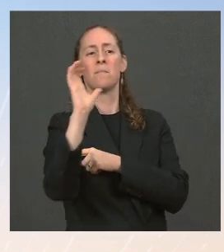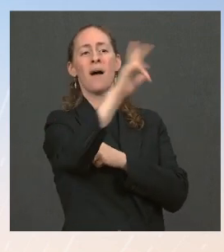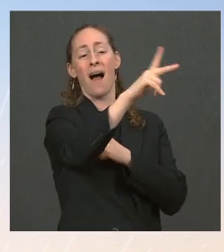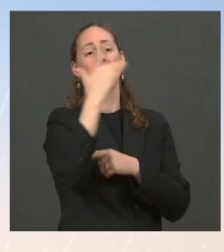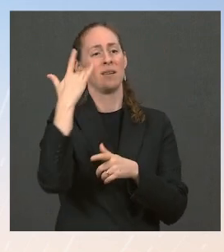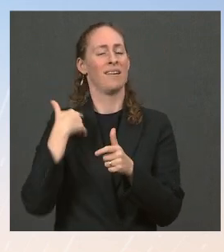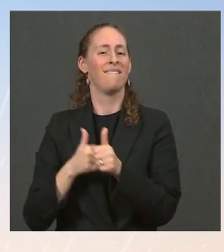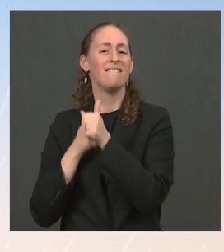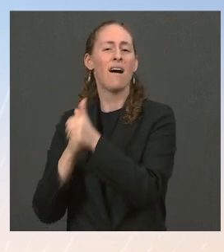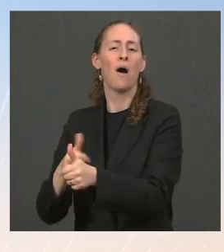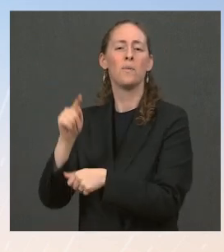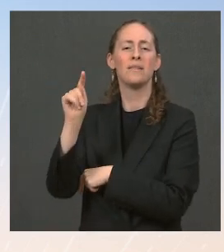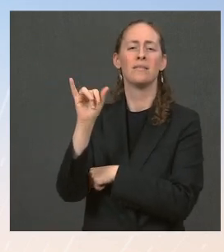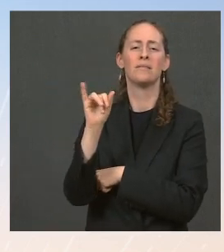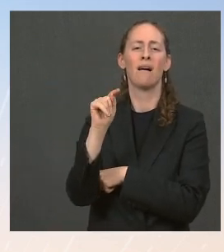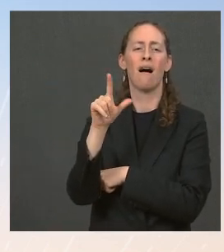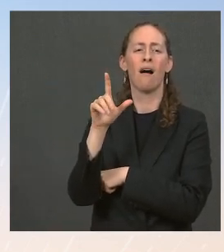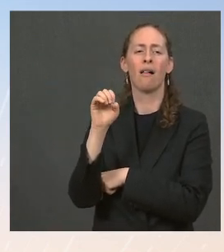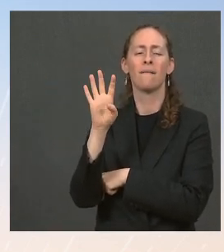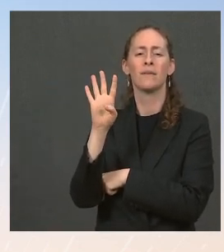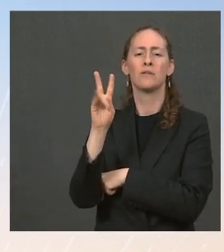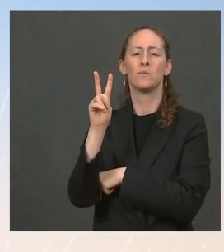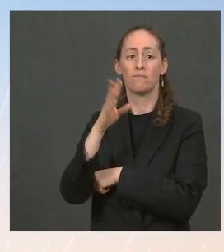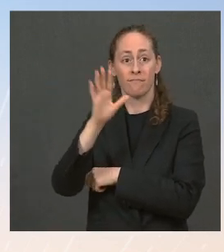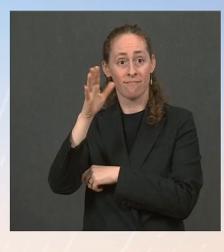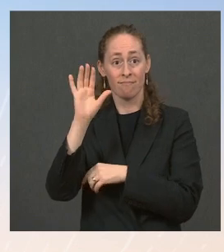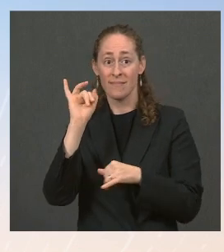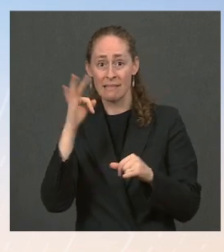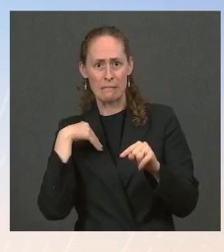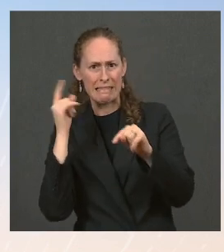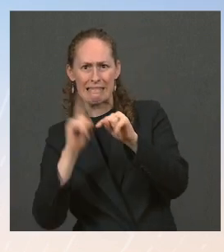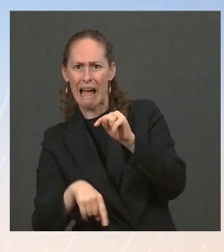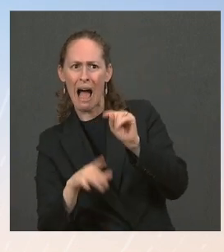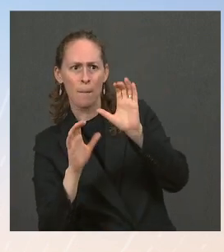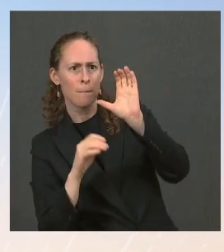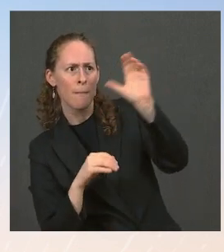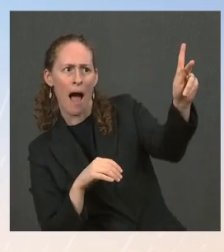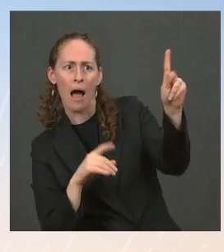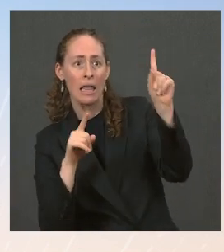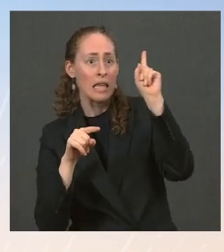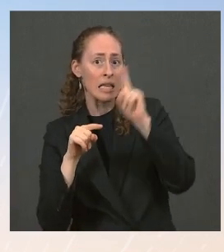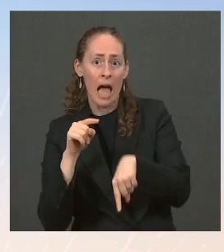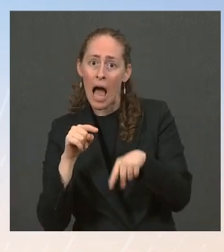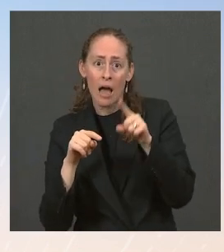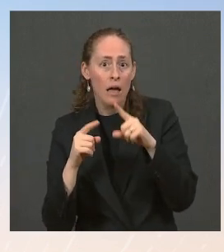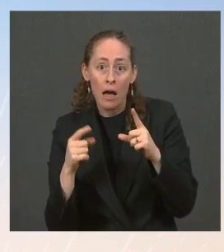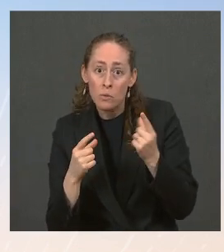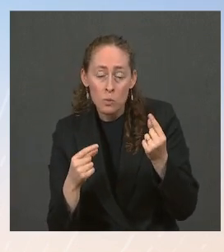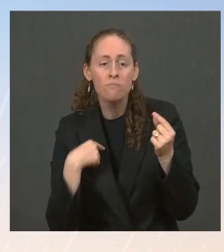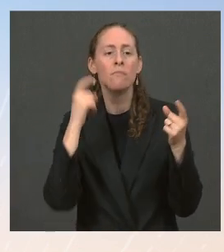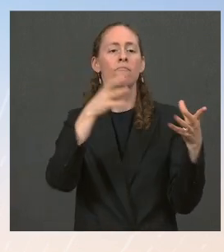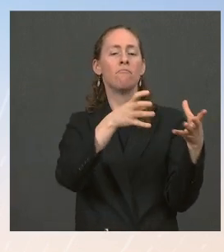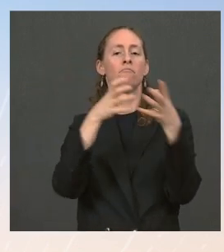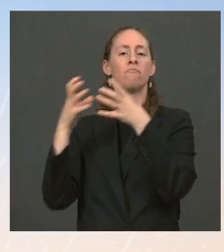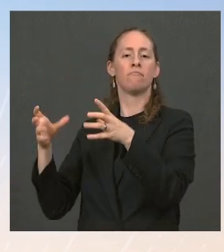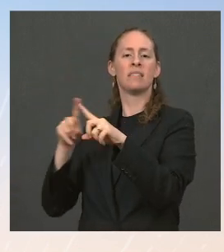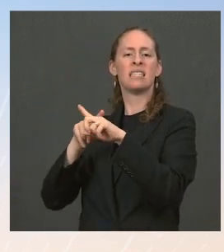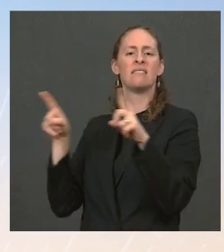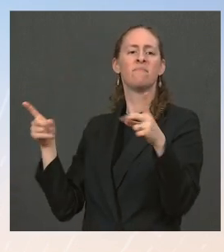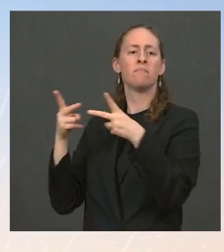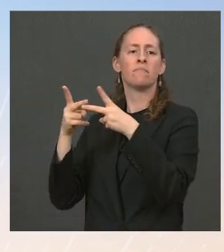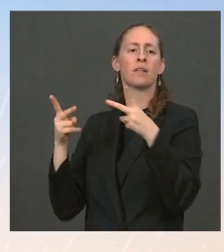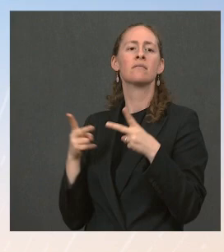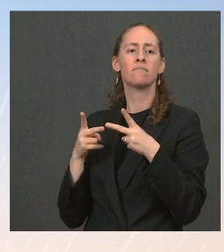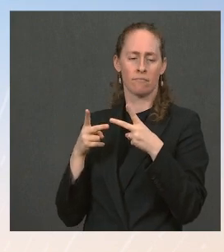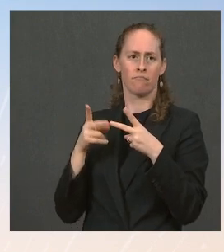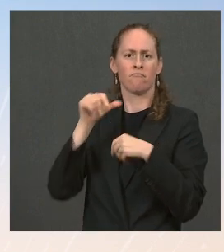not, if they can't be expelled according to Title 42, they're placed in expedited removal or in alternatives to detention, no matter